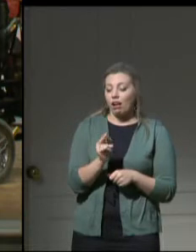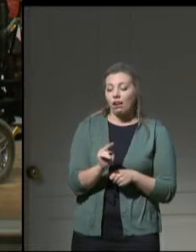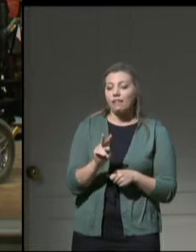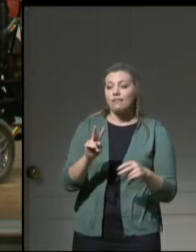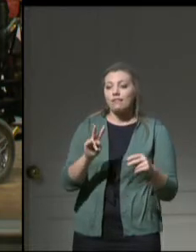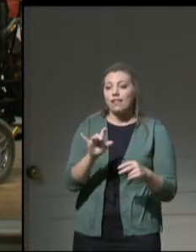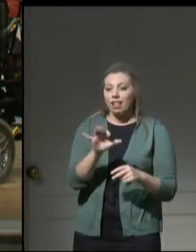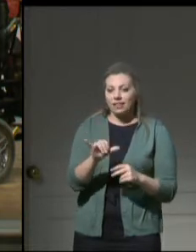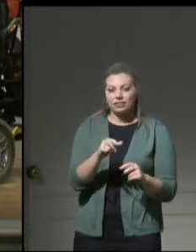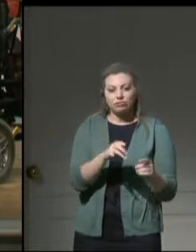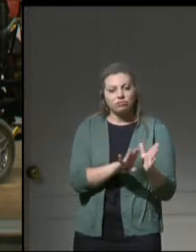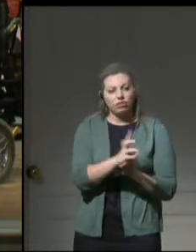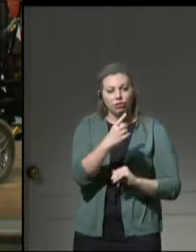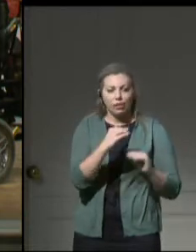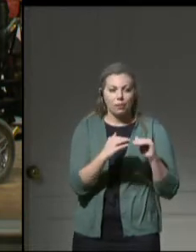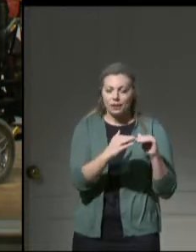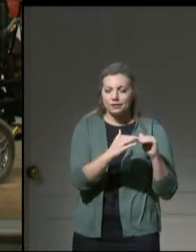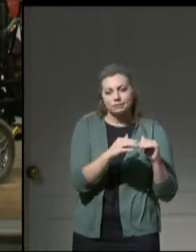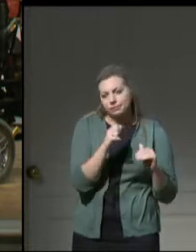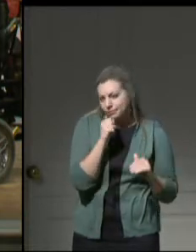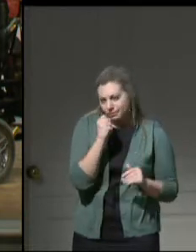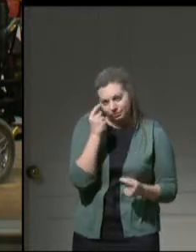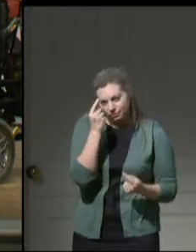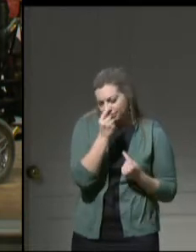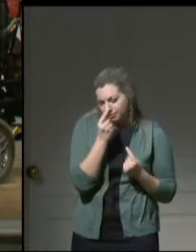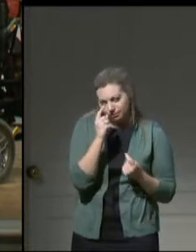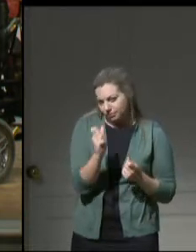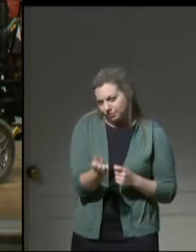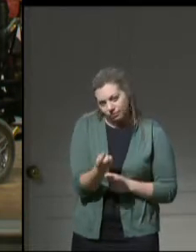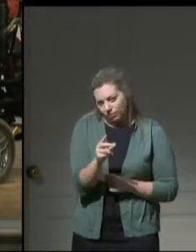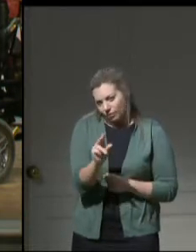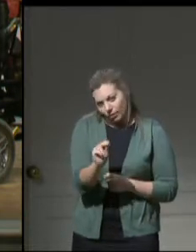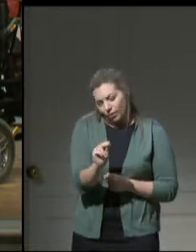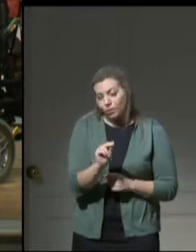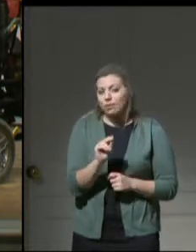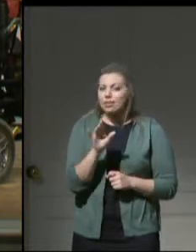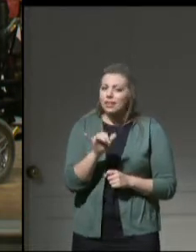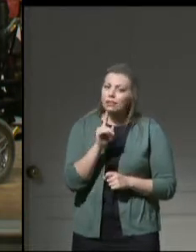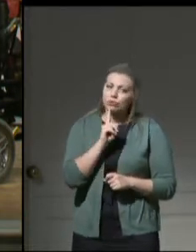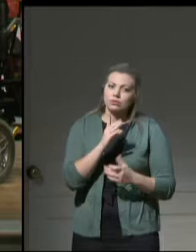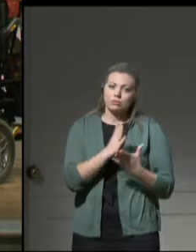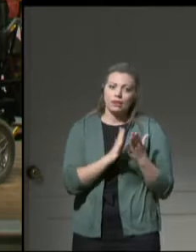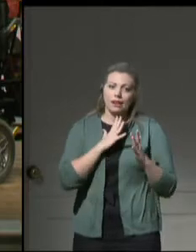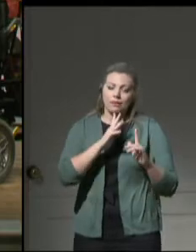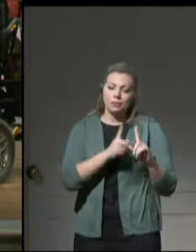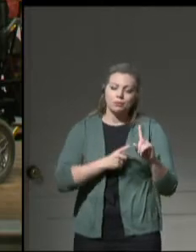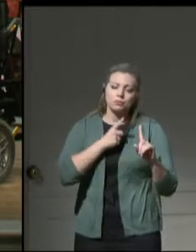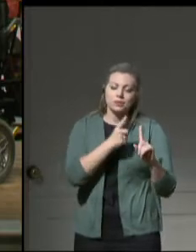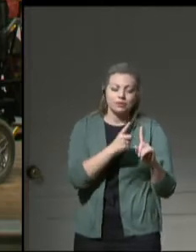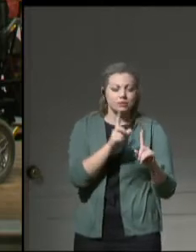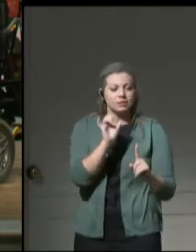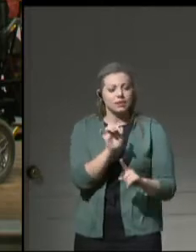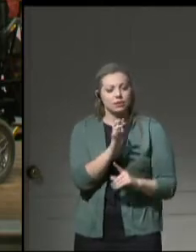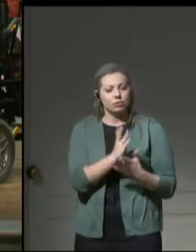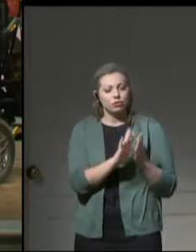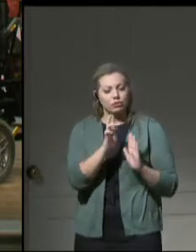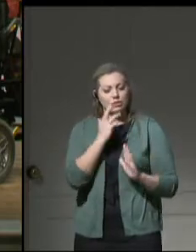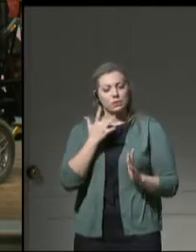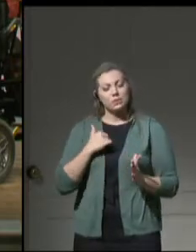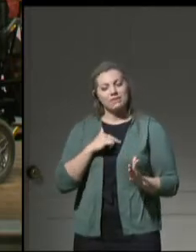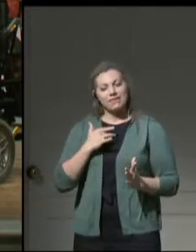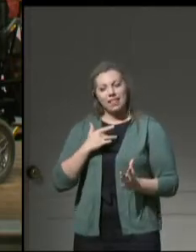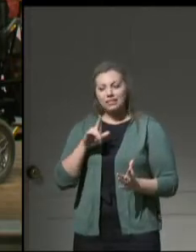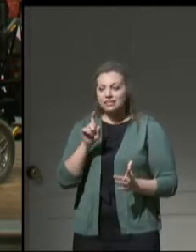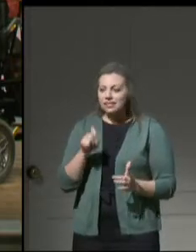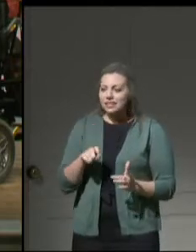for their peers. They're definitely not taking into consideration everyone. And that is really part of our mission and why we really felt like we need to